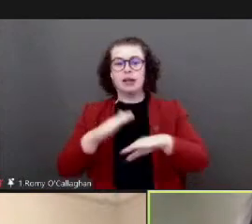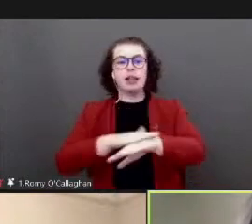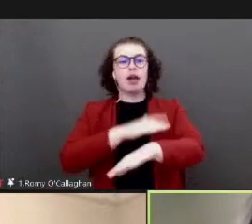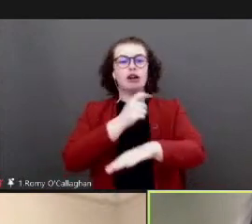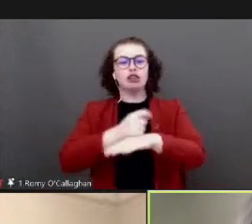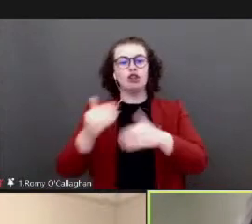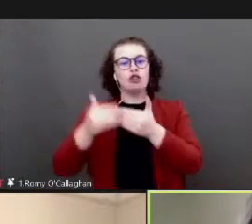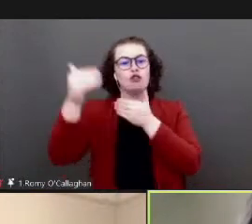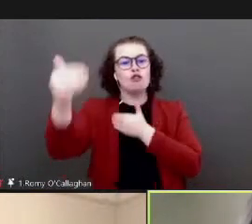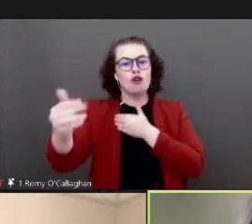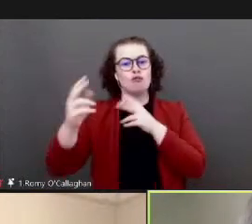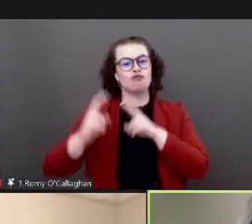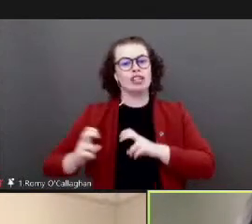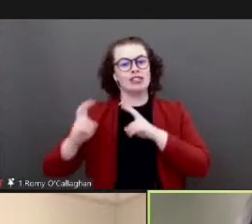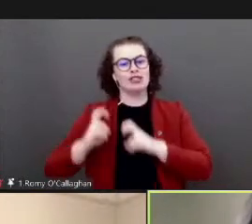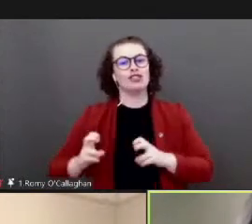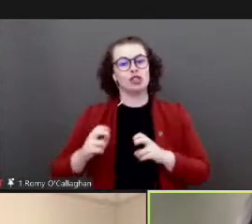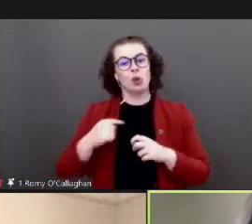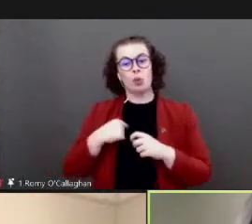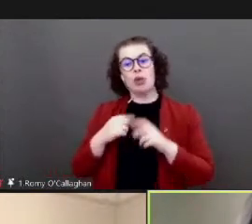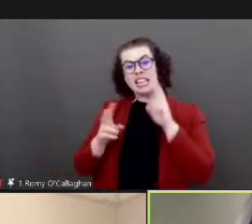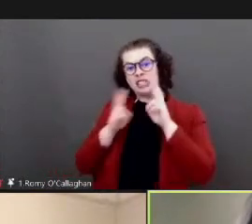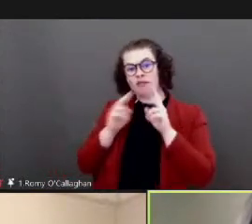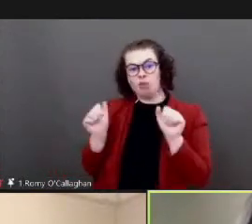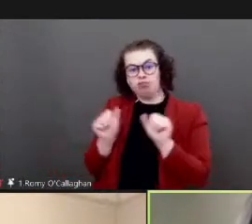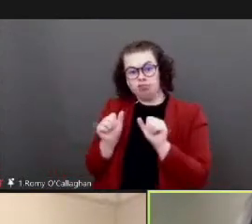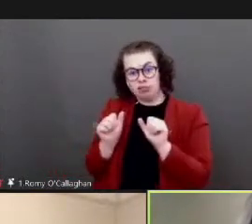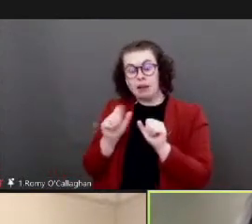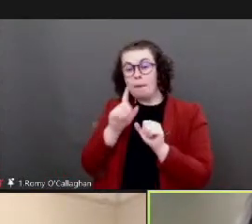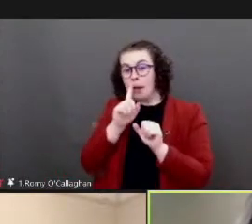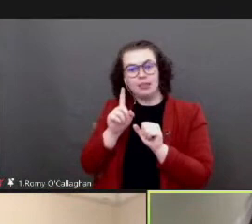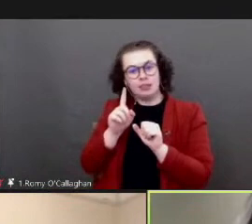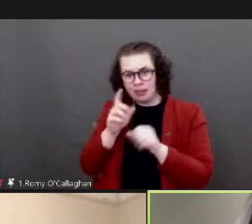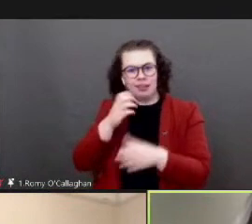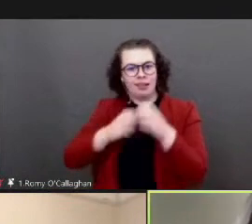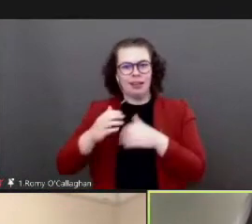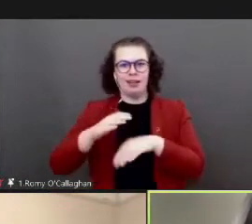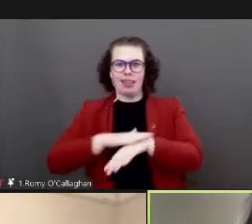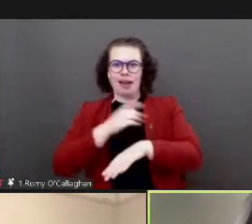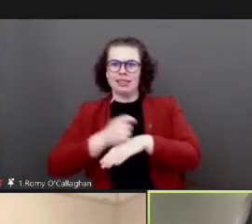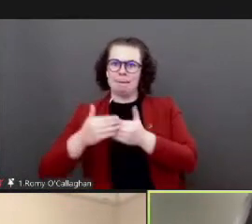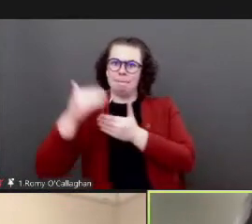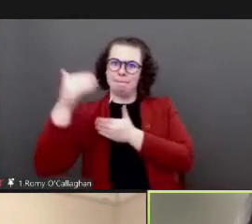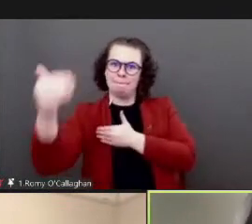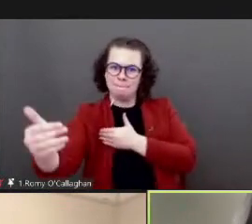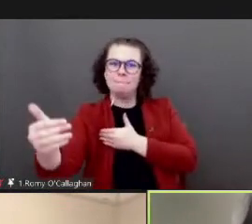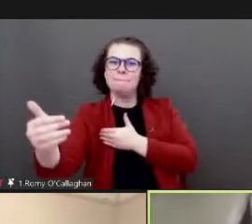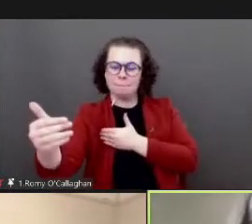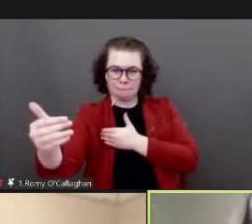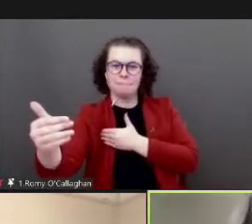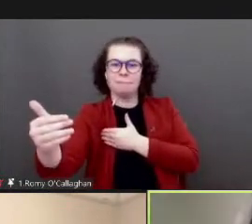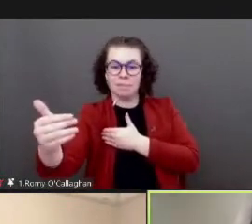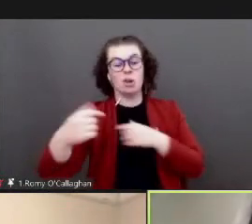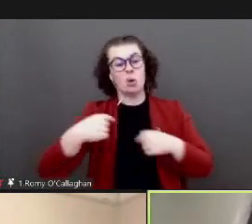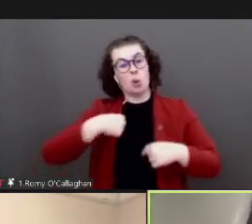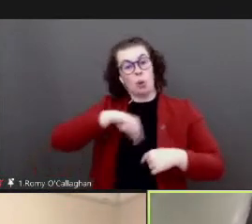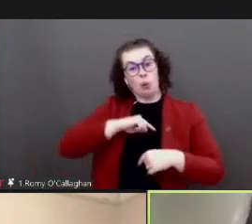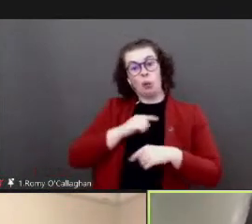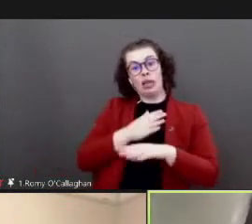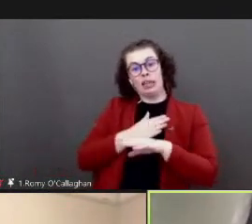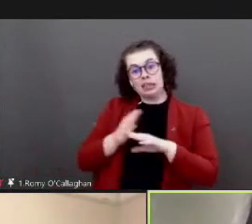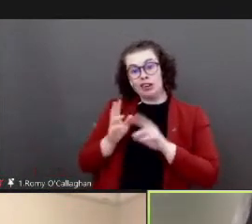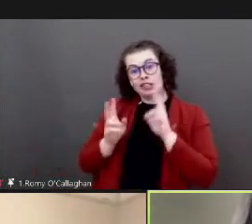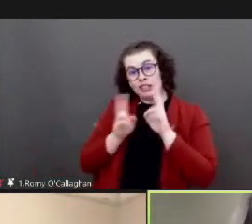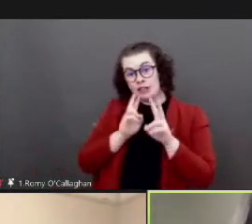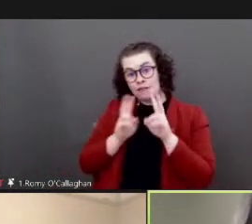this, we actually started interviews in summer for a report that was, or by the time we got into